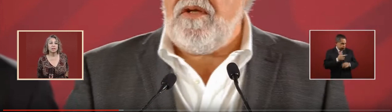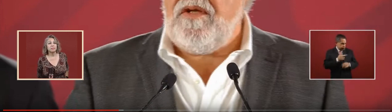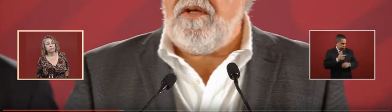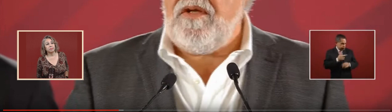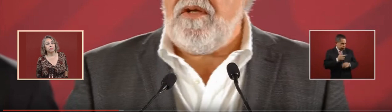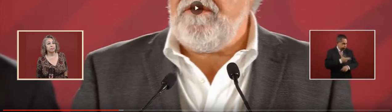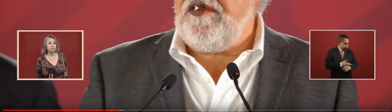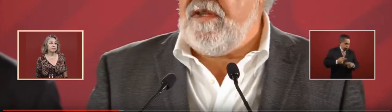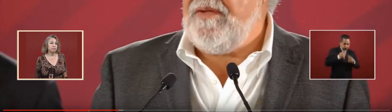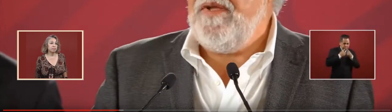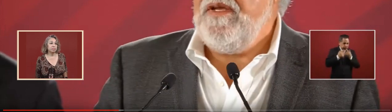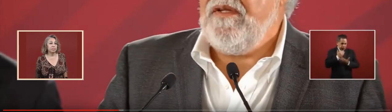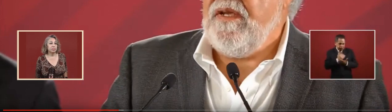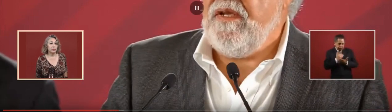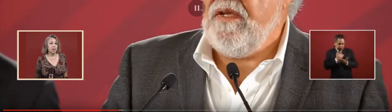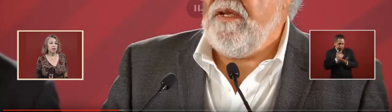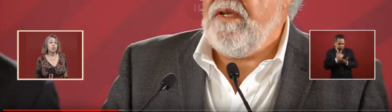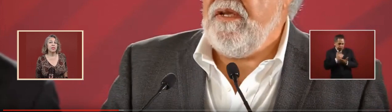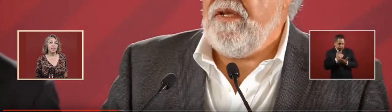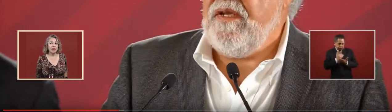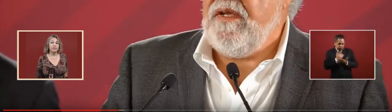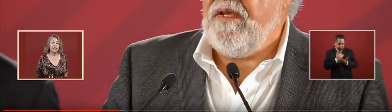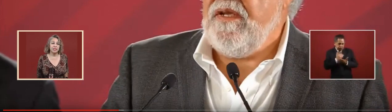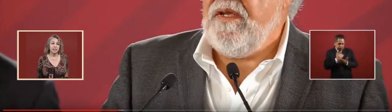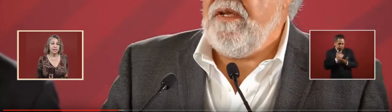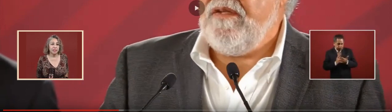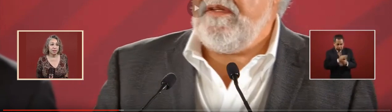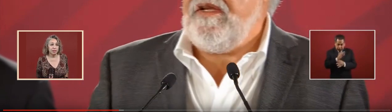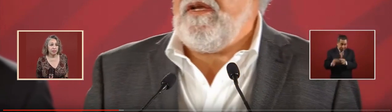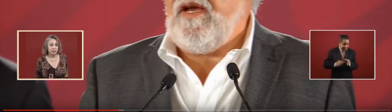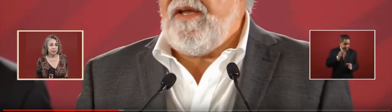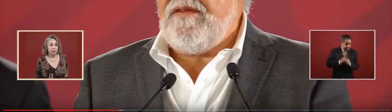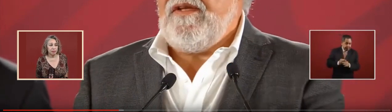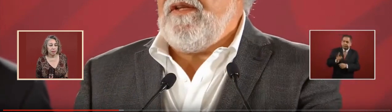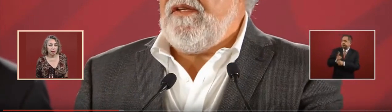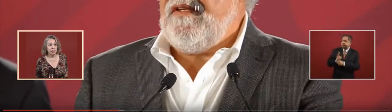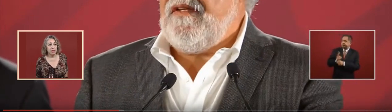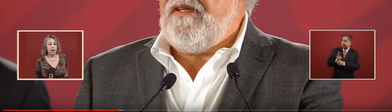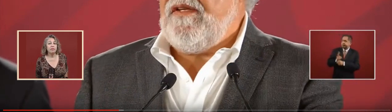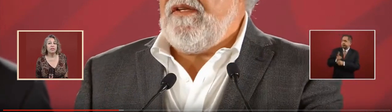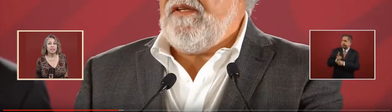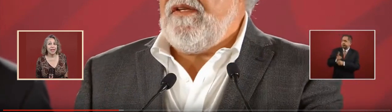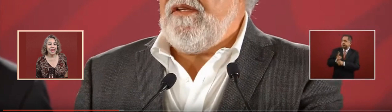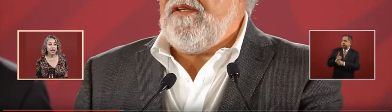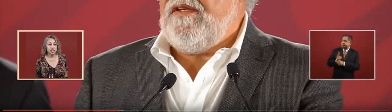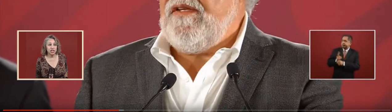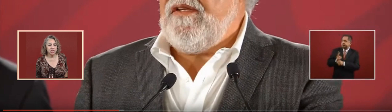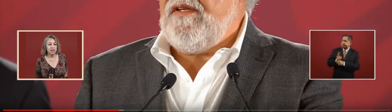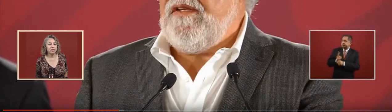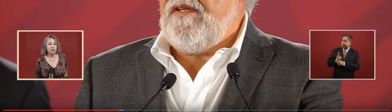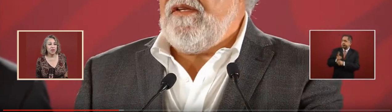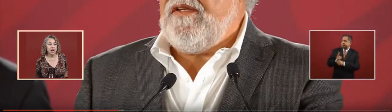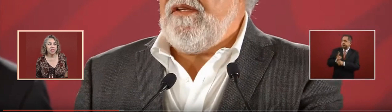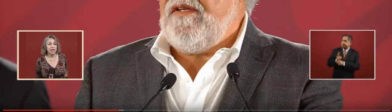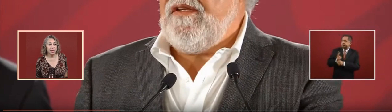results visita de... with that visit. Esta agencia de la... of this agency of the United